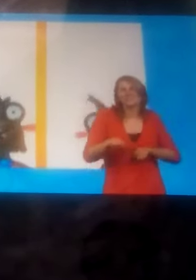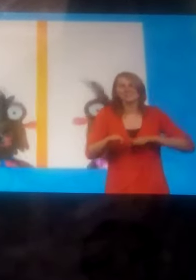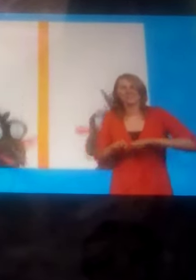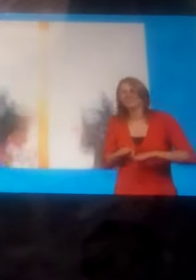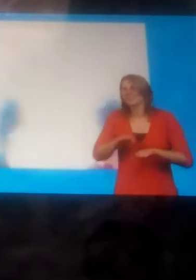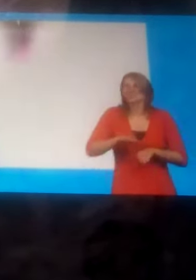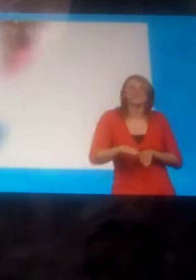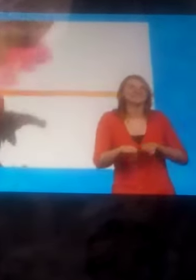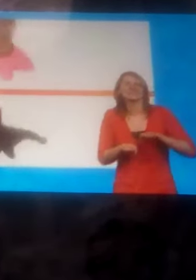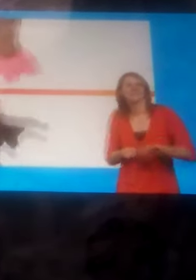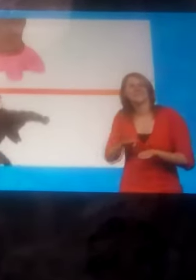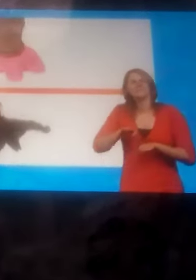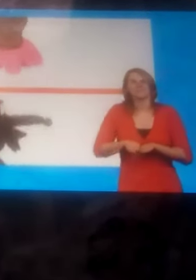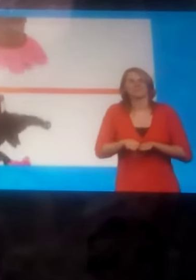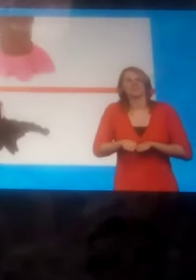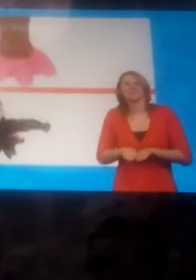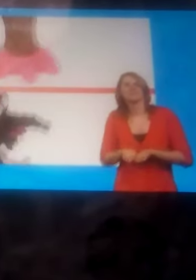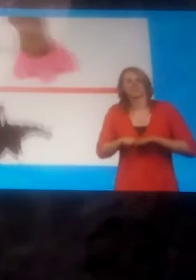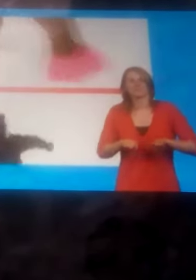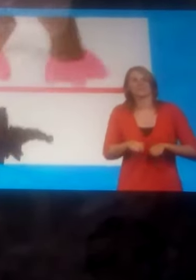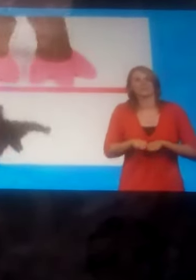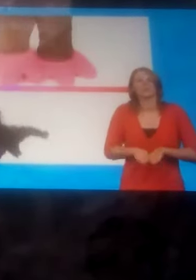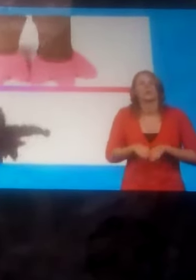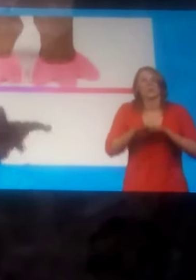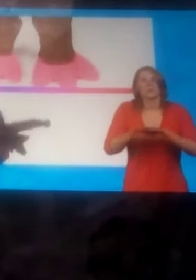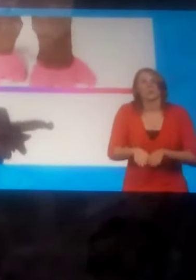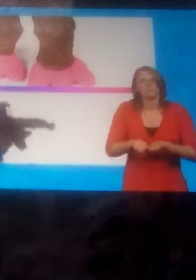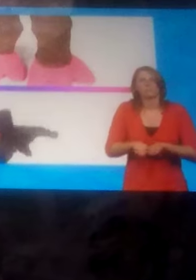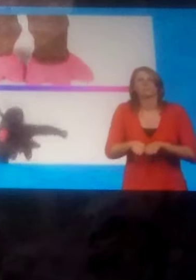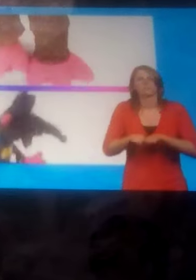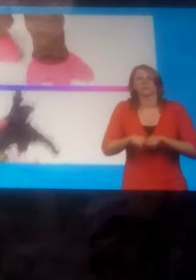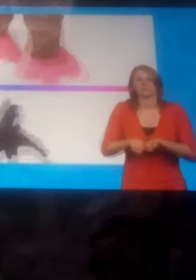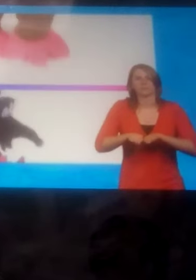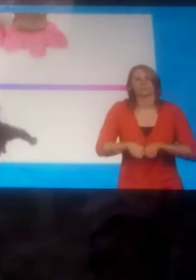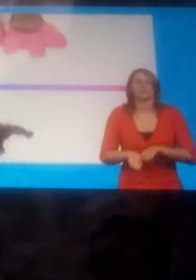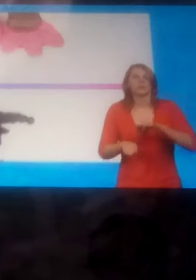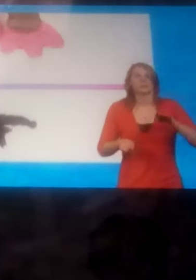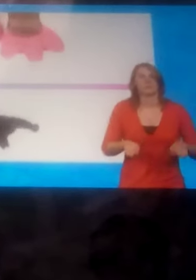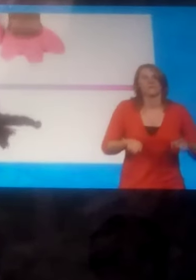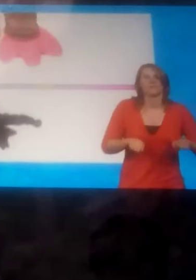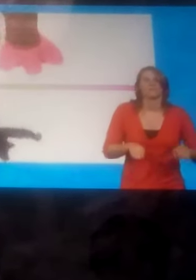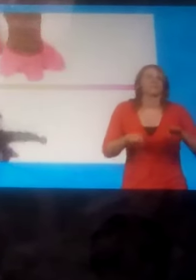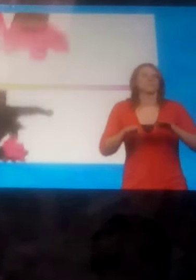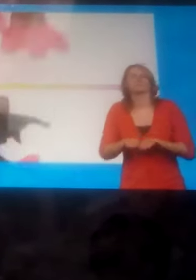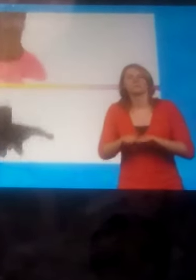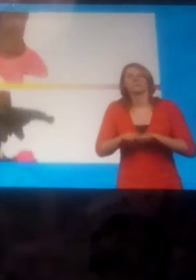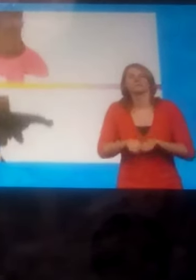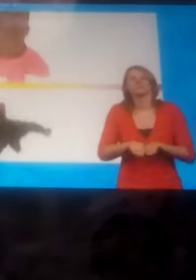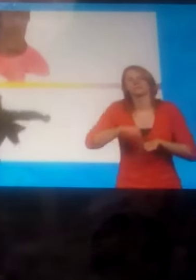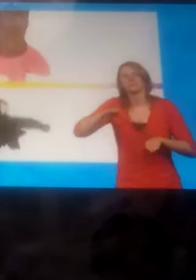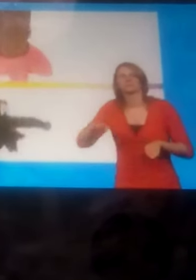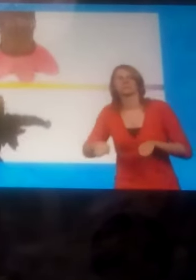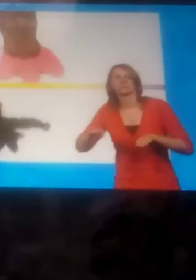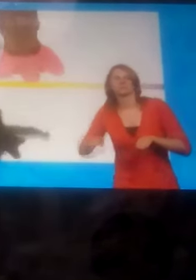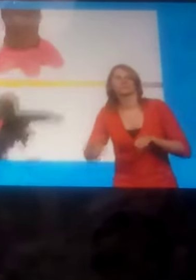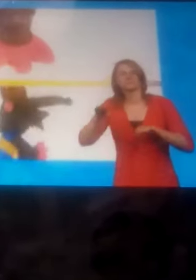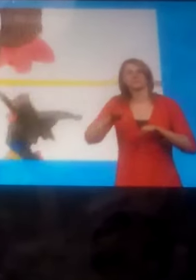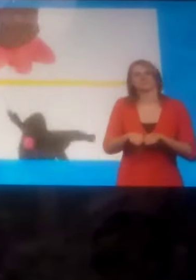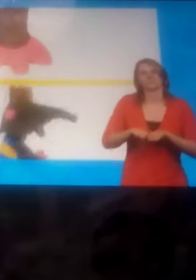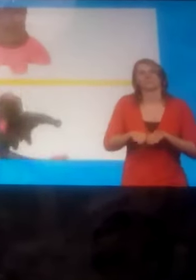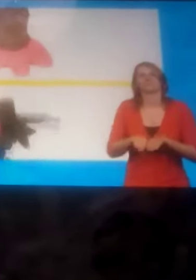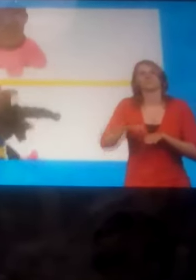Turn it out. To the left. Take it back now, y'all. One hop this time. Right foot, let's